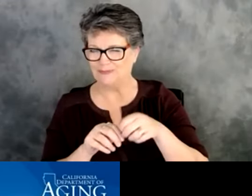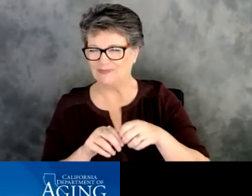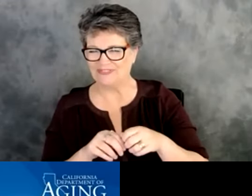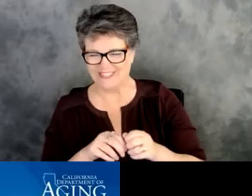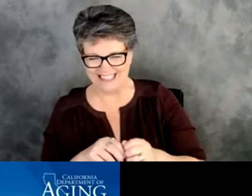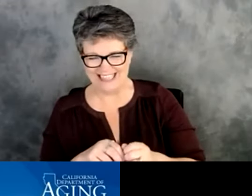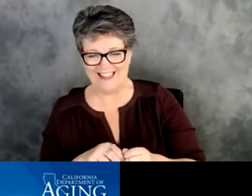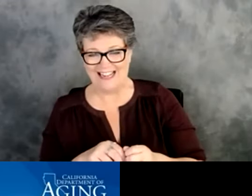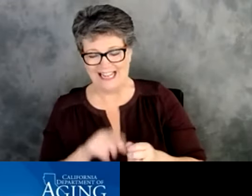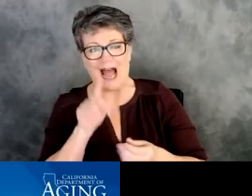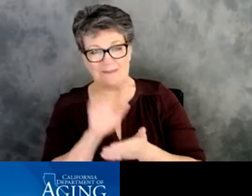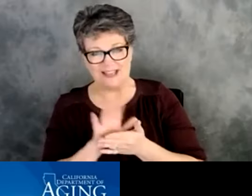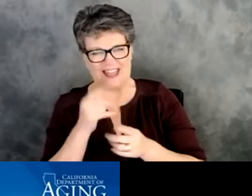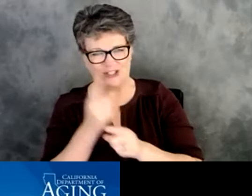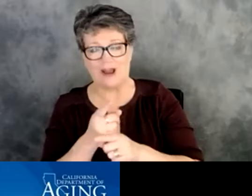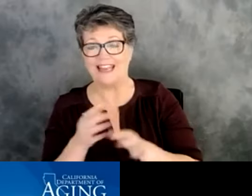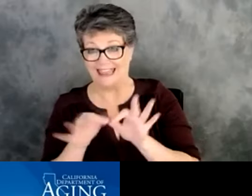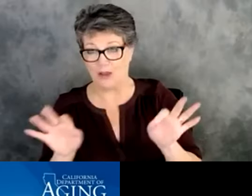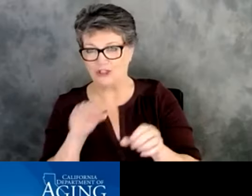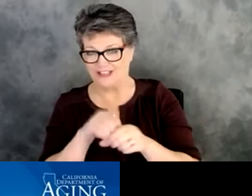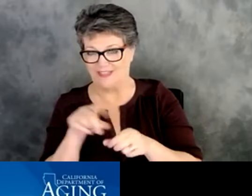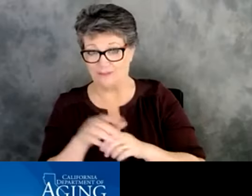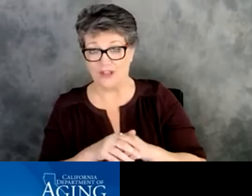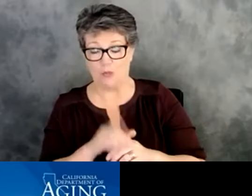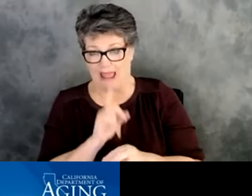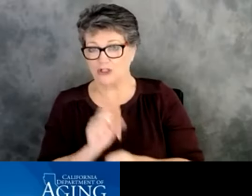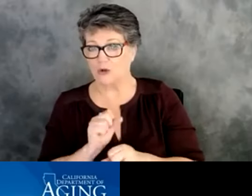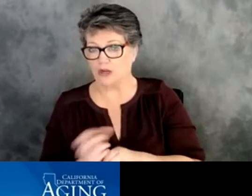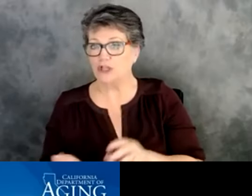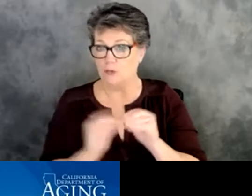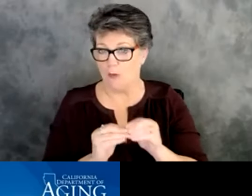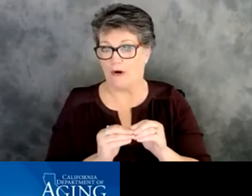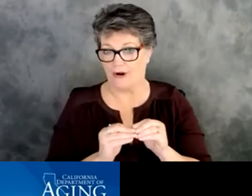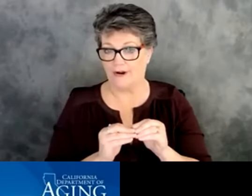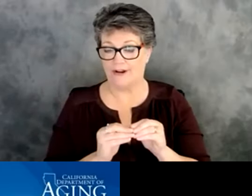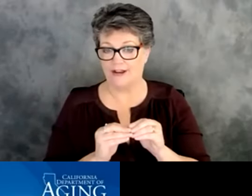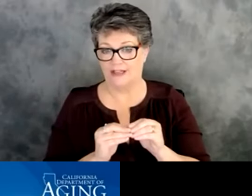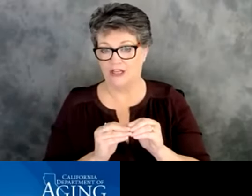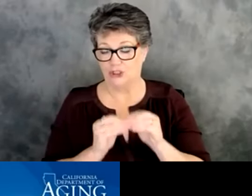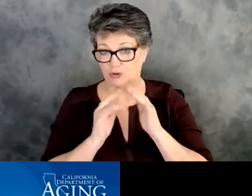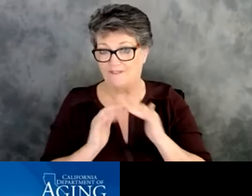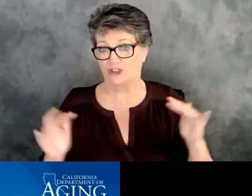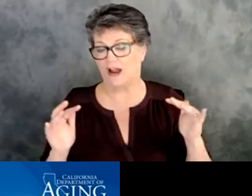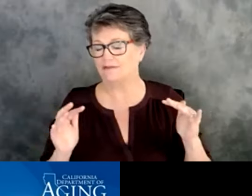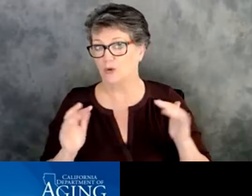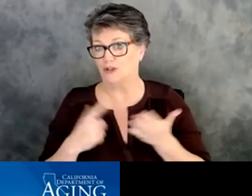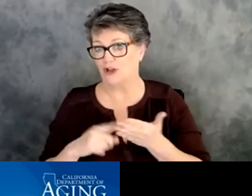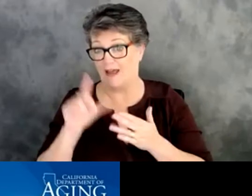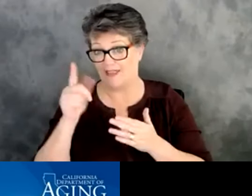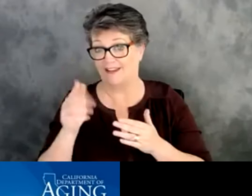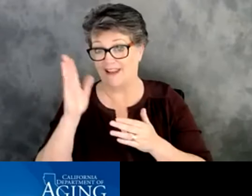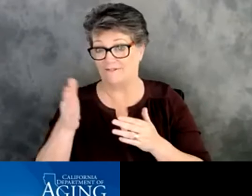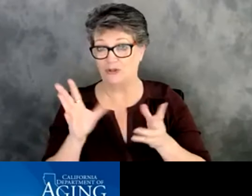But I believe that that's right, language is in there. And we are actually working to do more to diversify. We can talk about that at a future meeting.